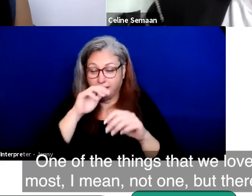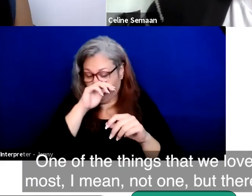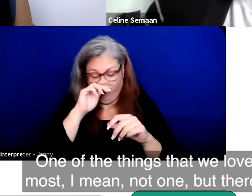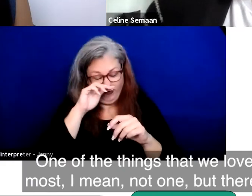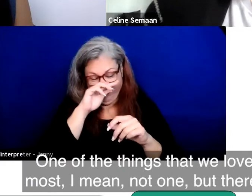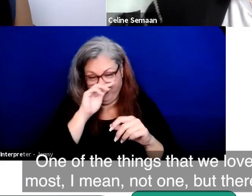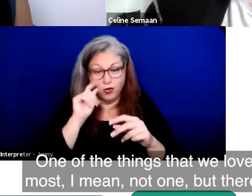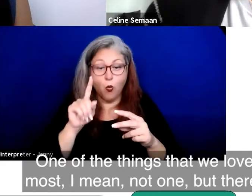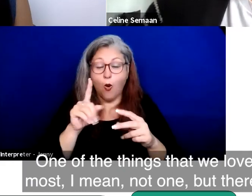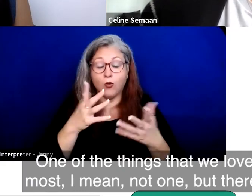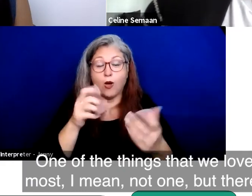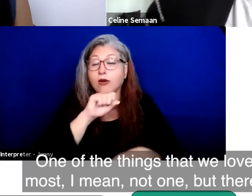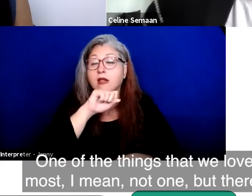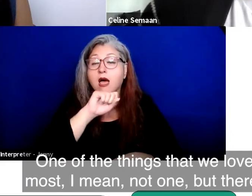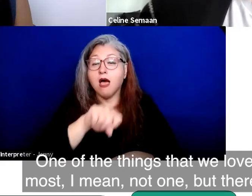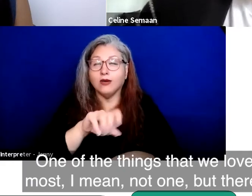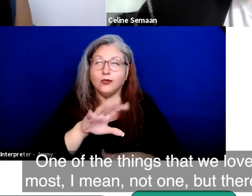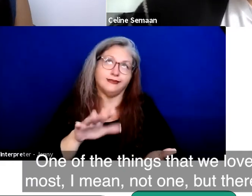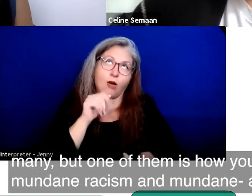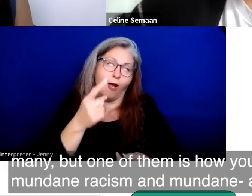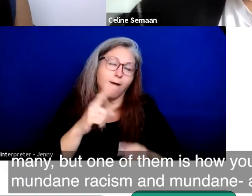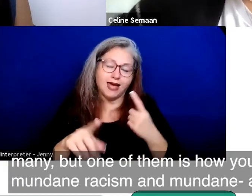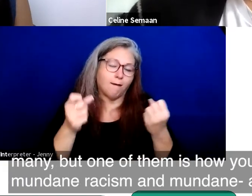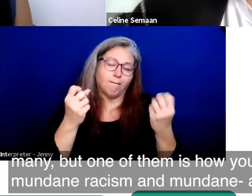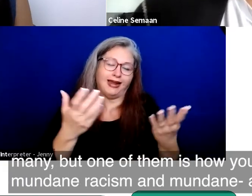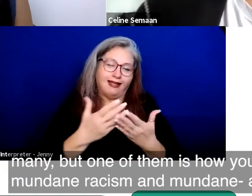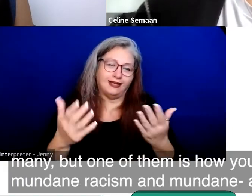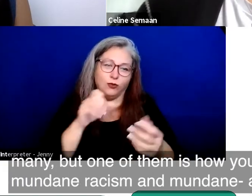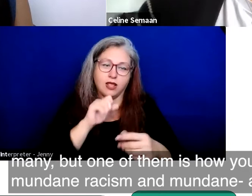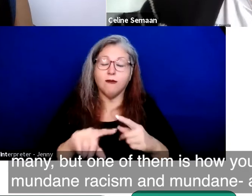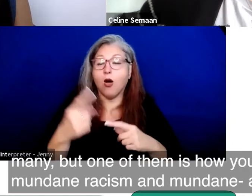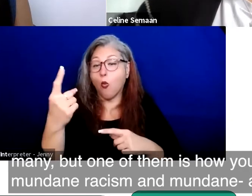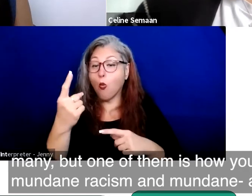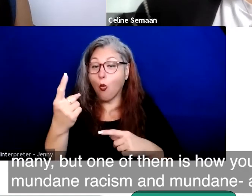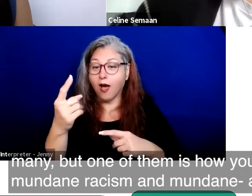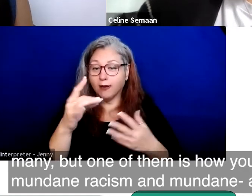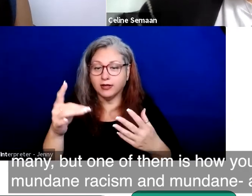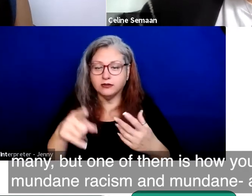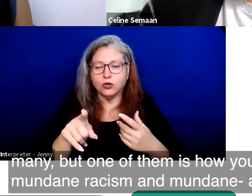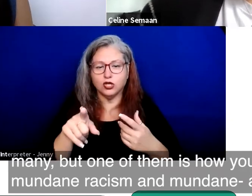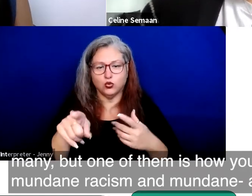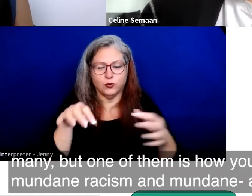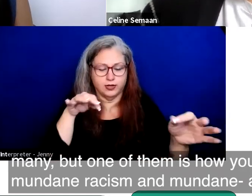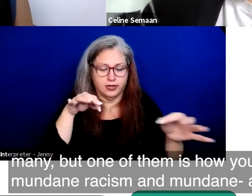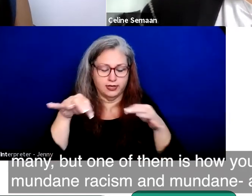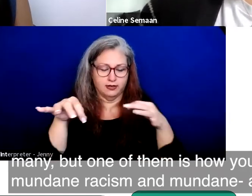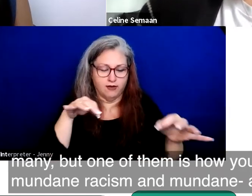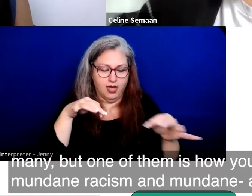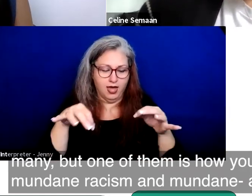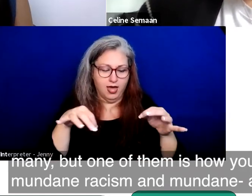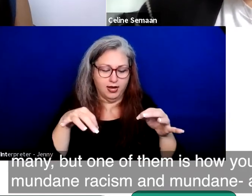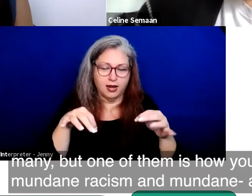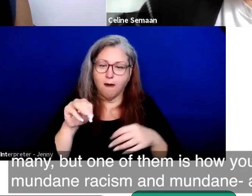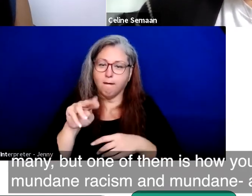things that we love the most, not one, but there's so many, but one of them is how you define